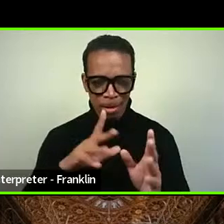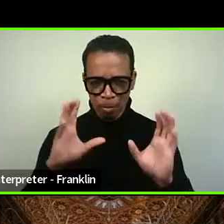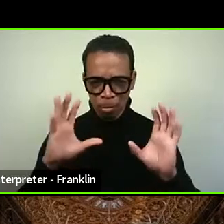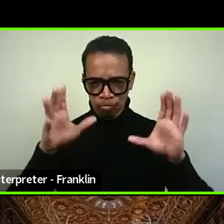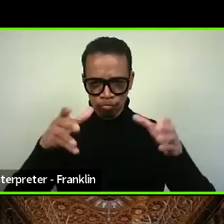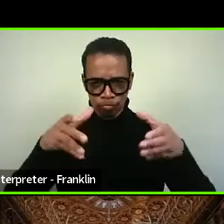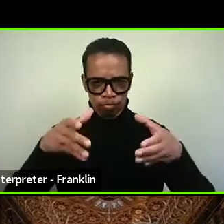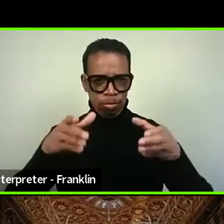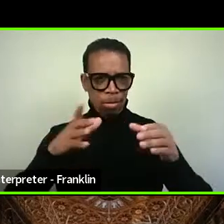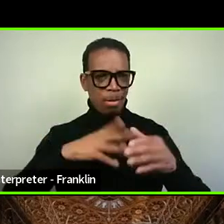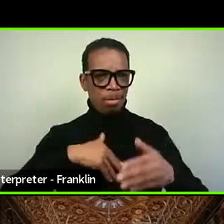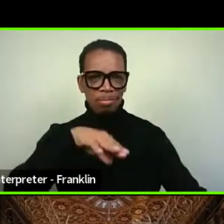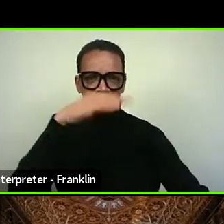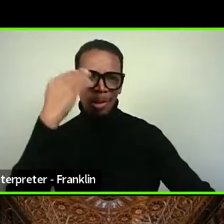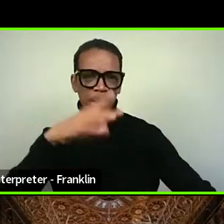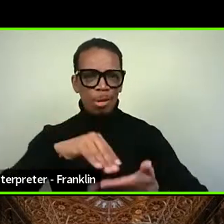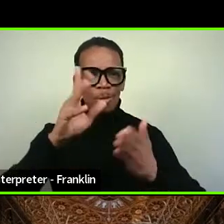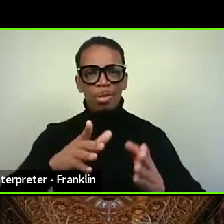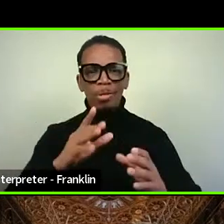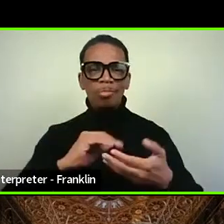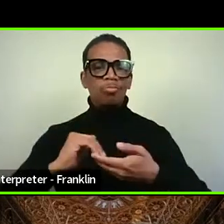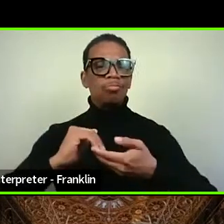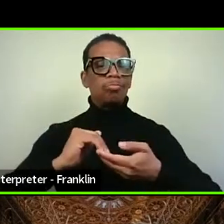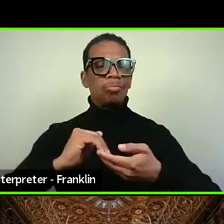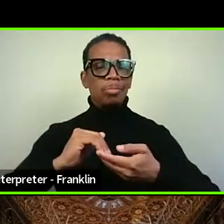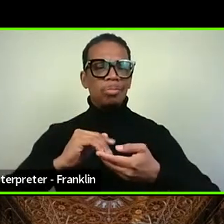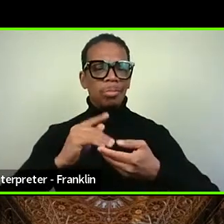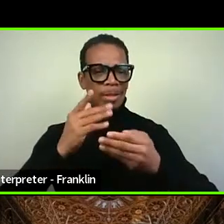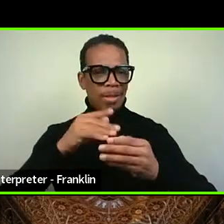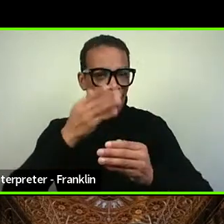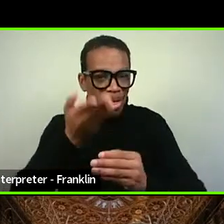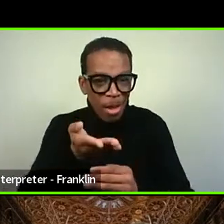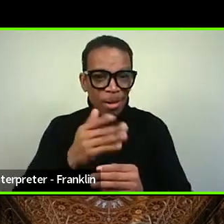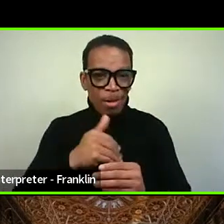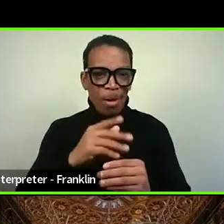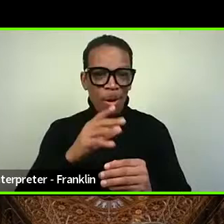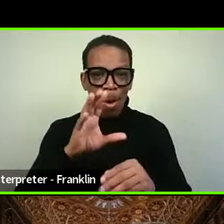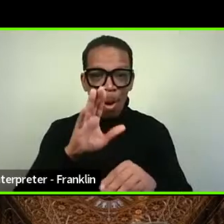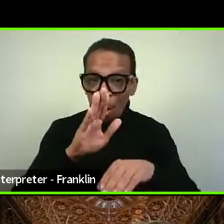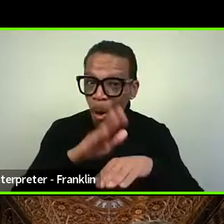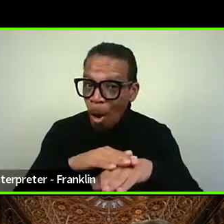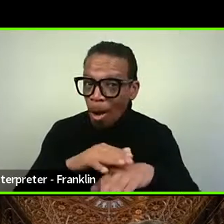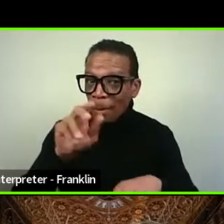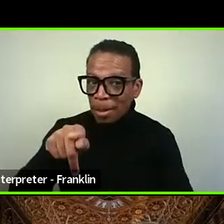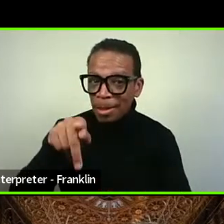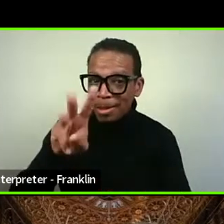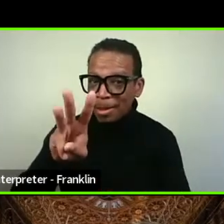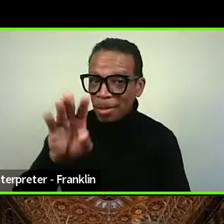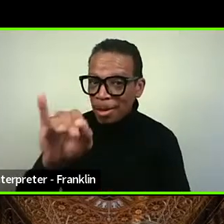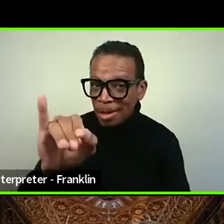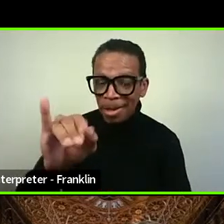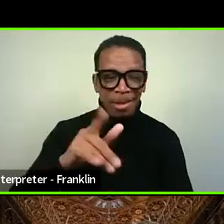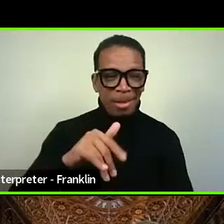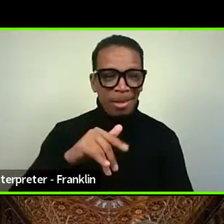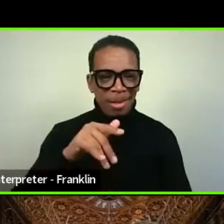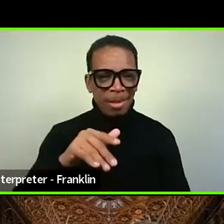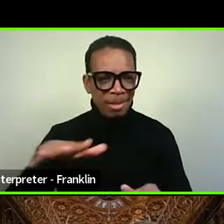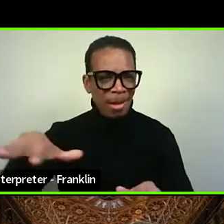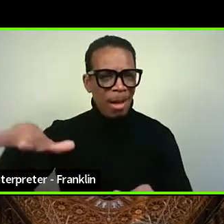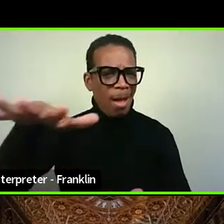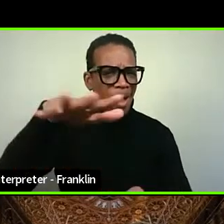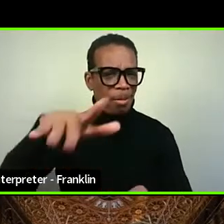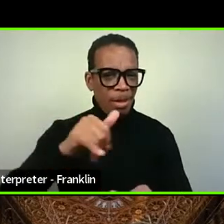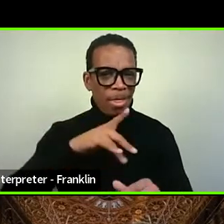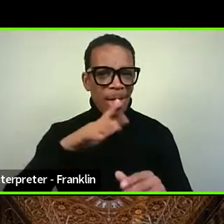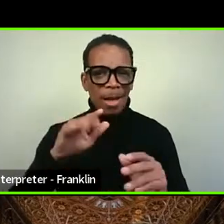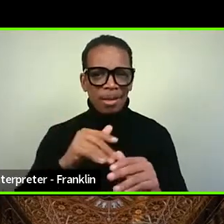Black student unions exist on specifically historically white campuses and universities, right? It is a thing. It is a